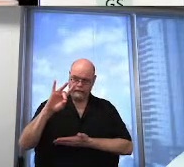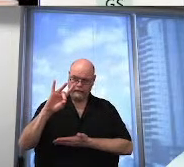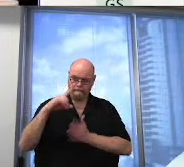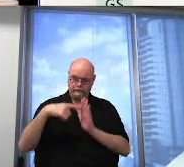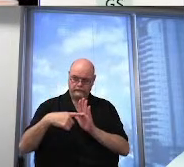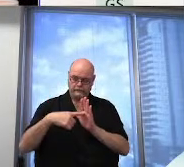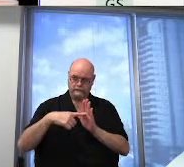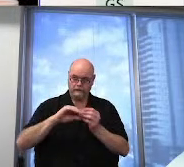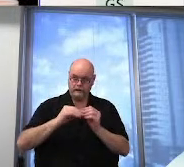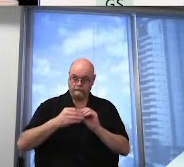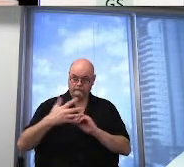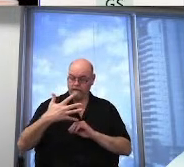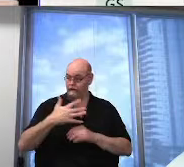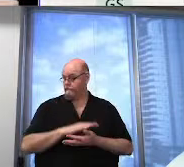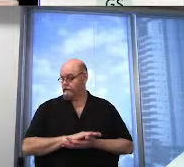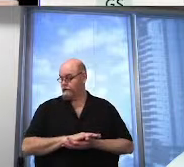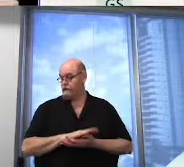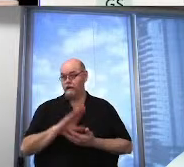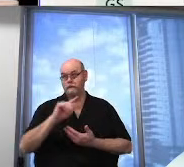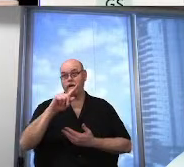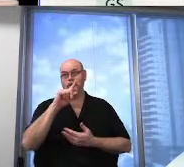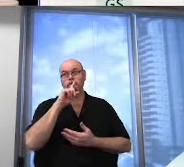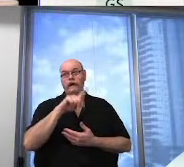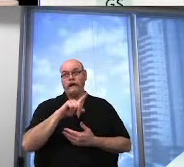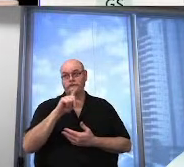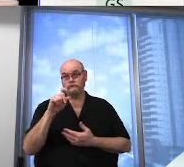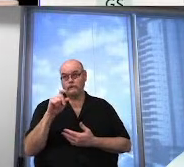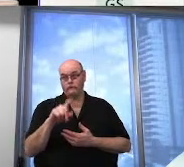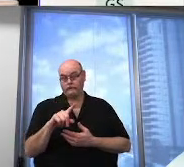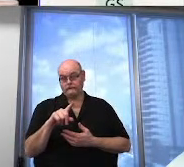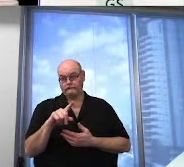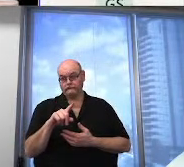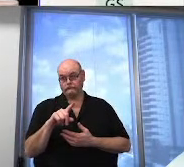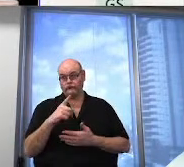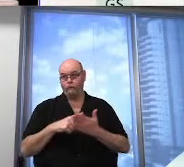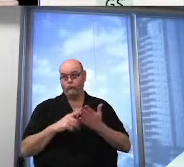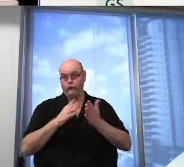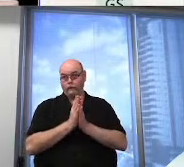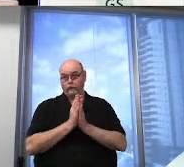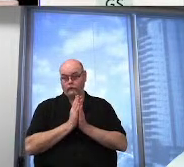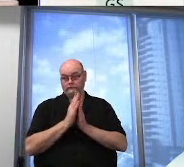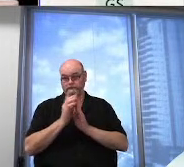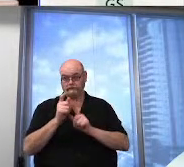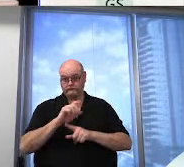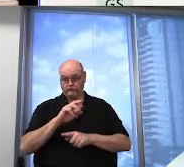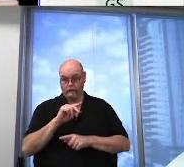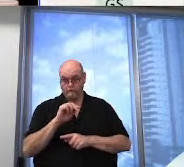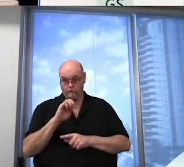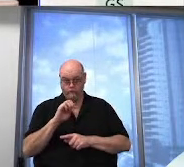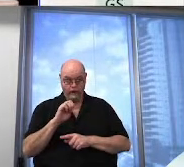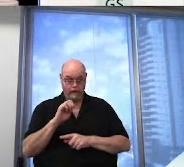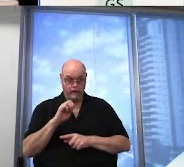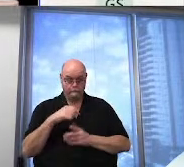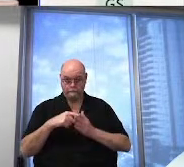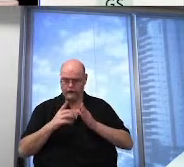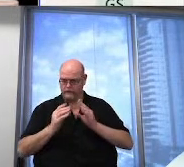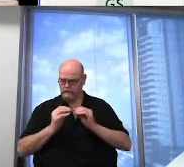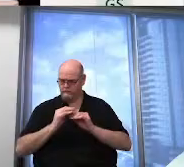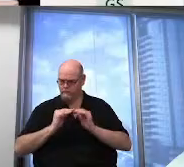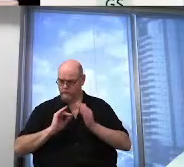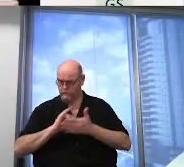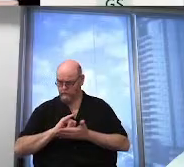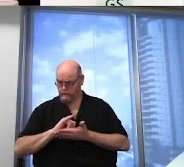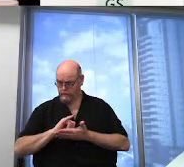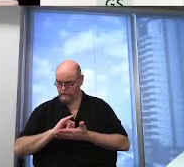Page 58 of Exhibit 5. But answering your question directly, what we are requesting from ratepayers is the optimal.